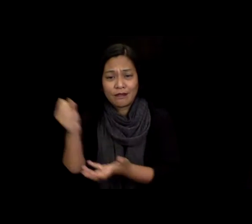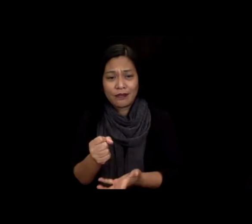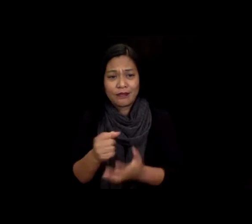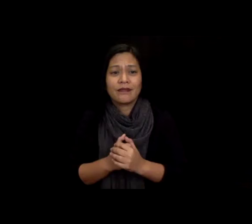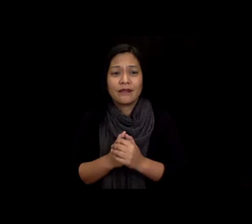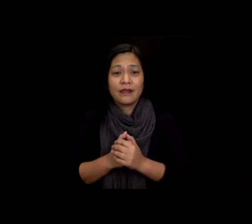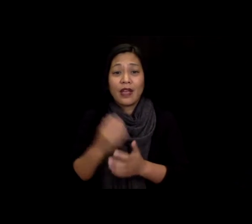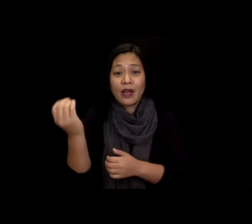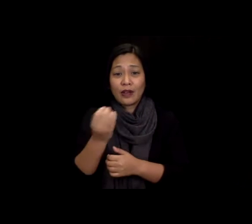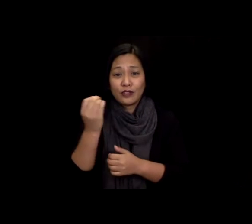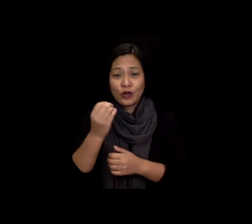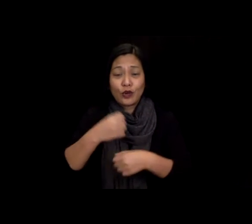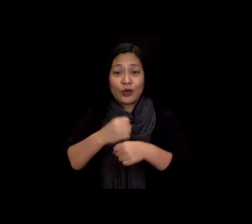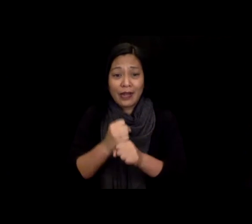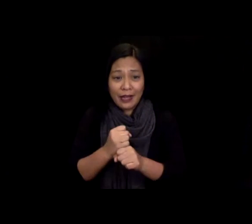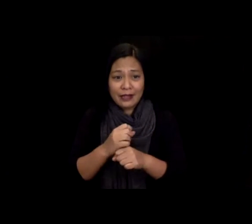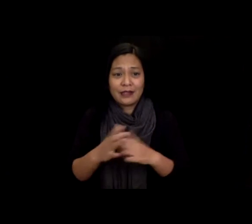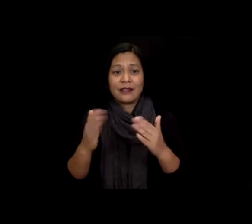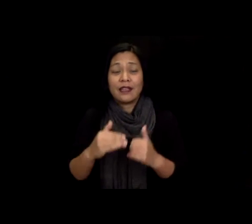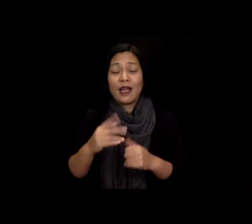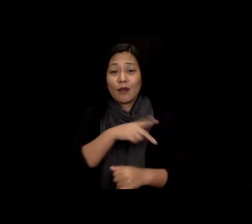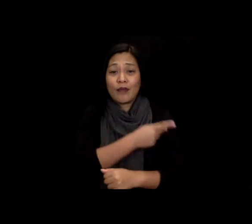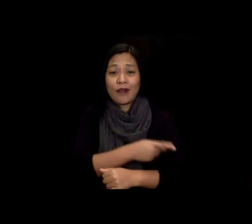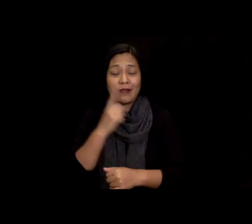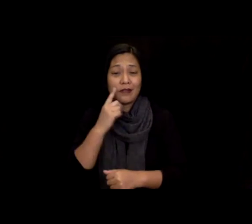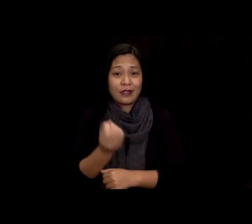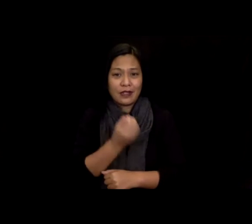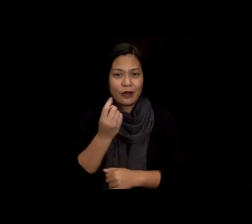Creates, and the Province of Ontario for their support.